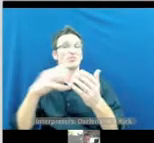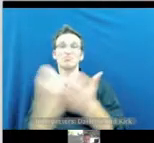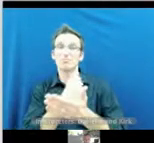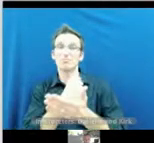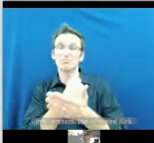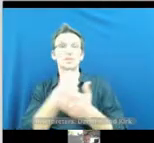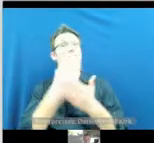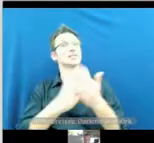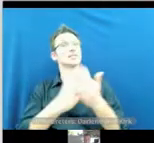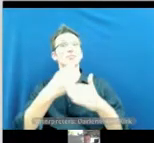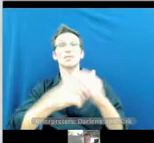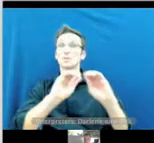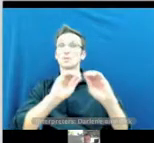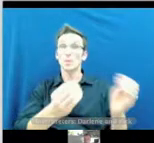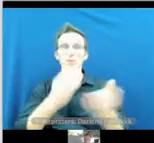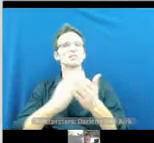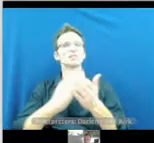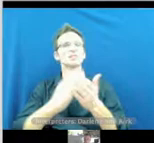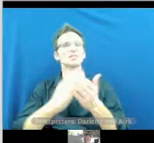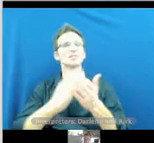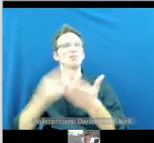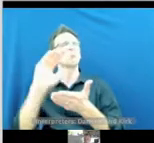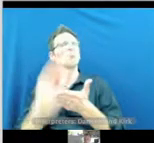are pretty easy to access.